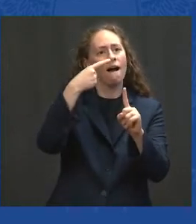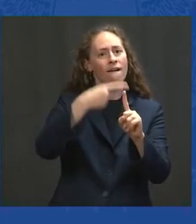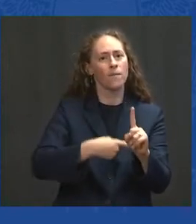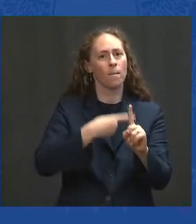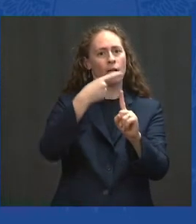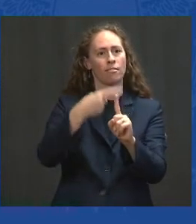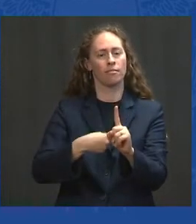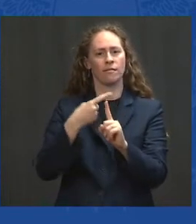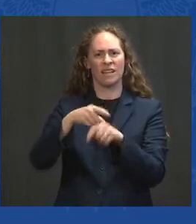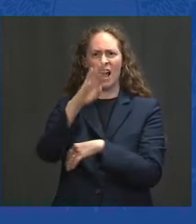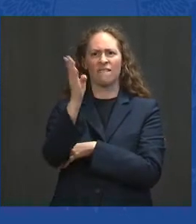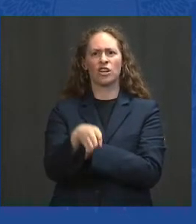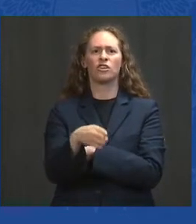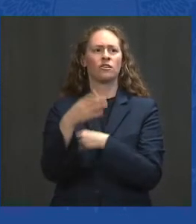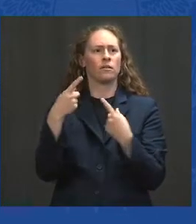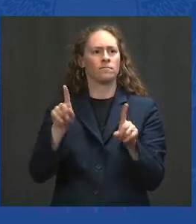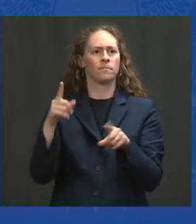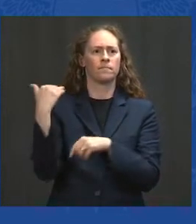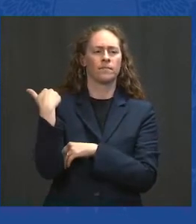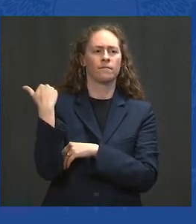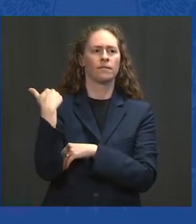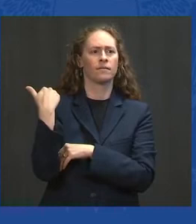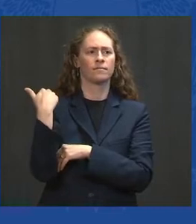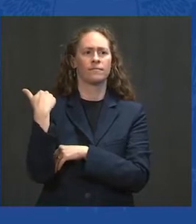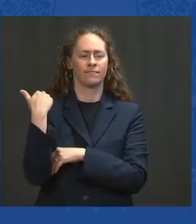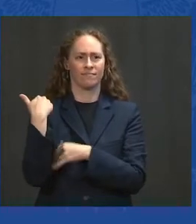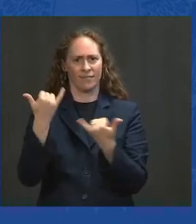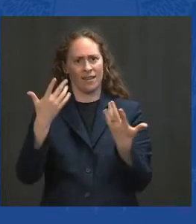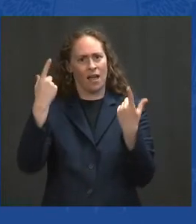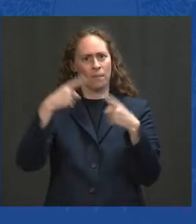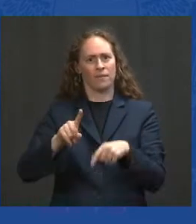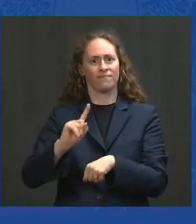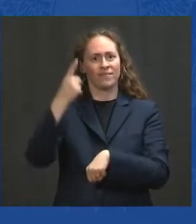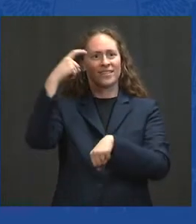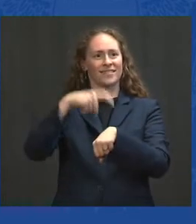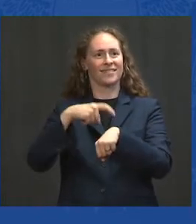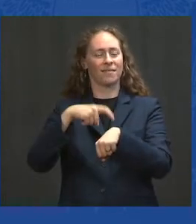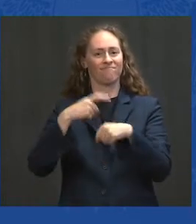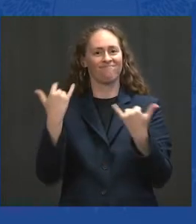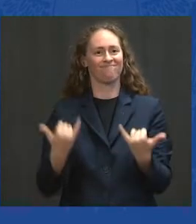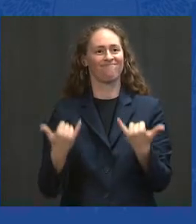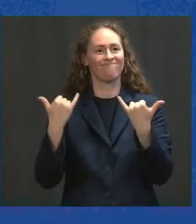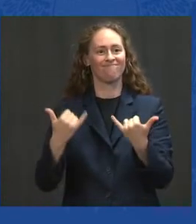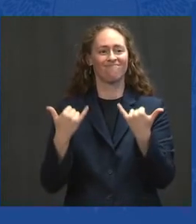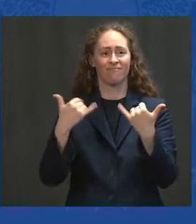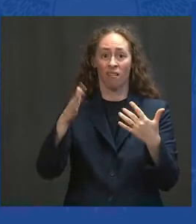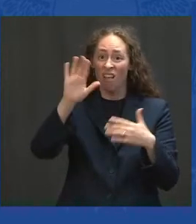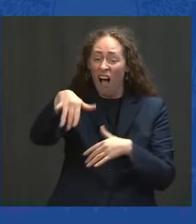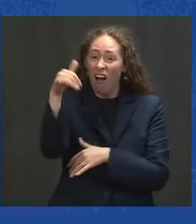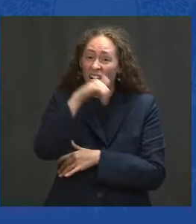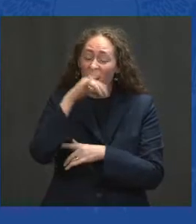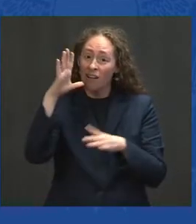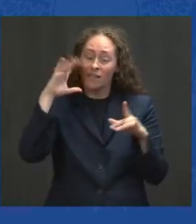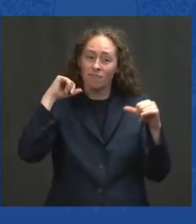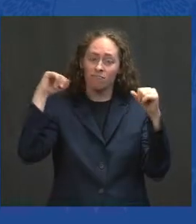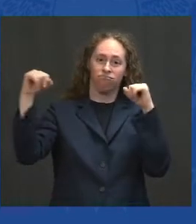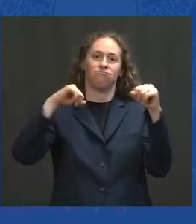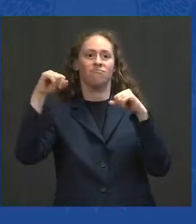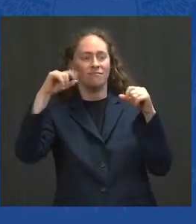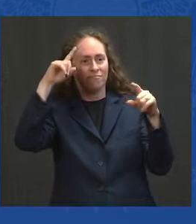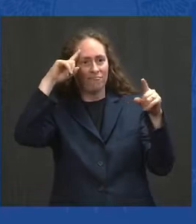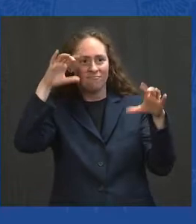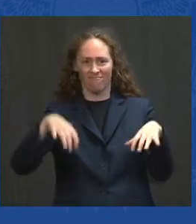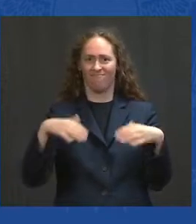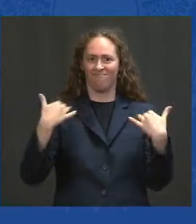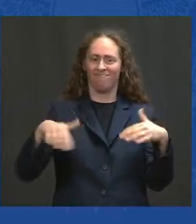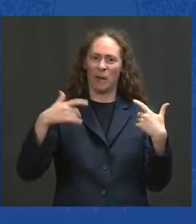before. And America, yes, it is a big deal. I have been fighting for months and for